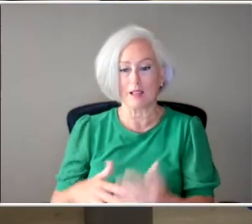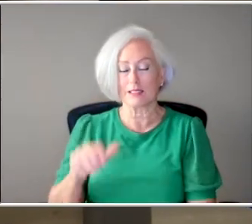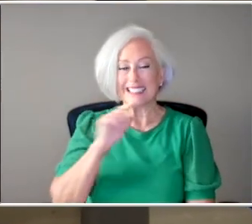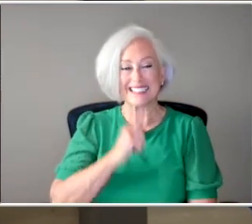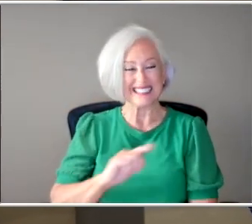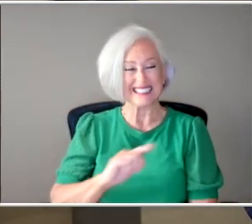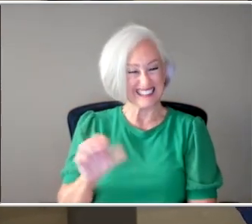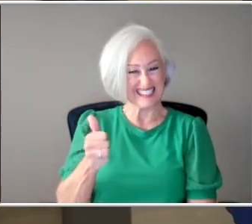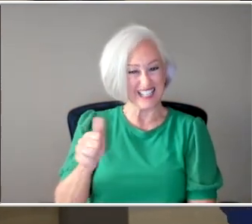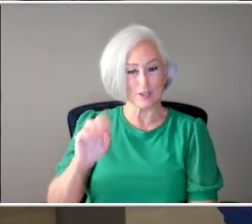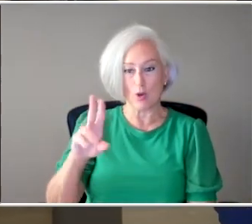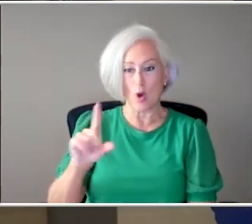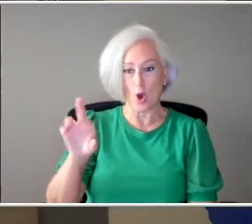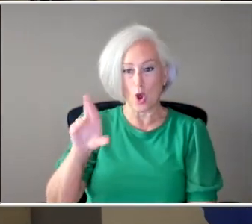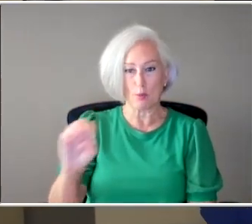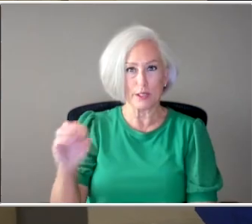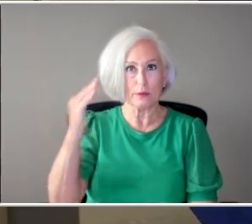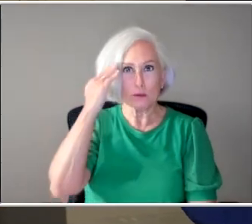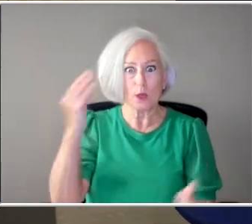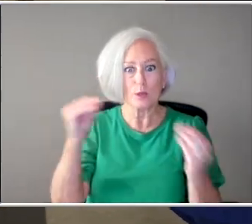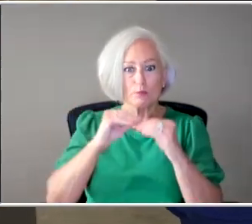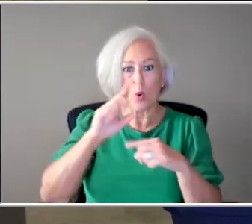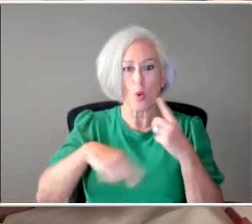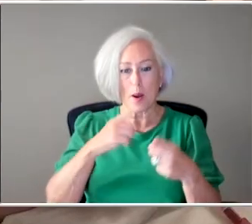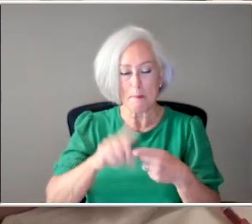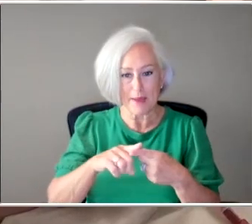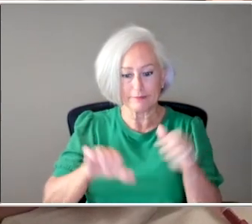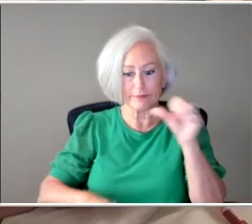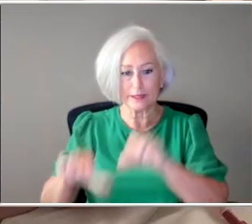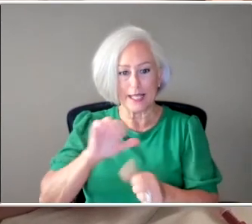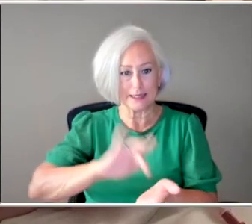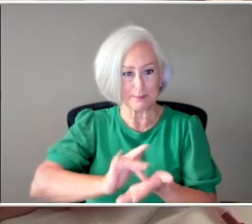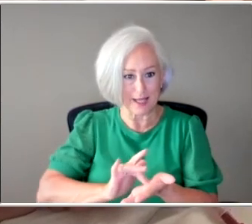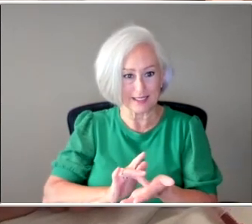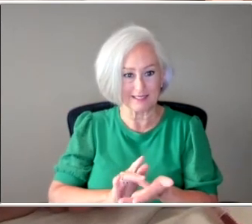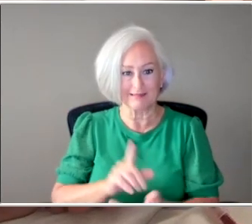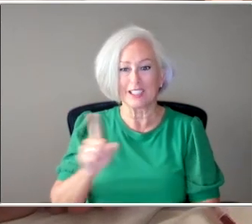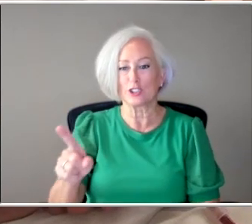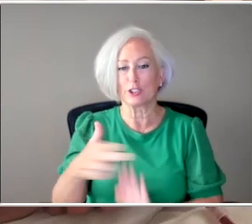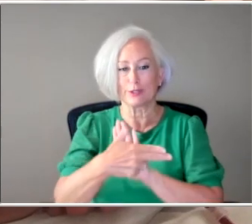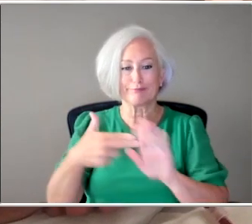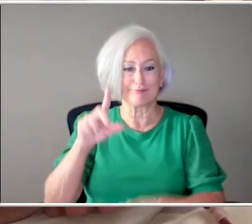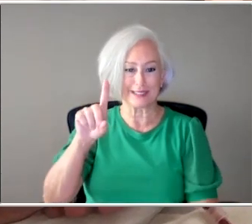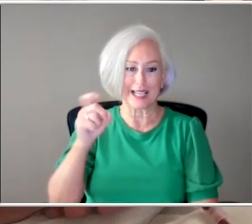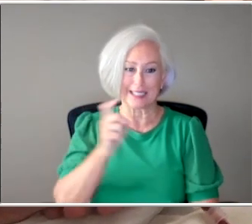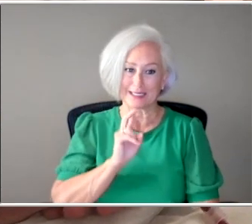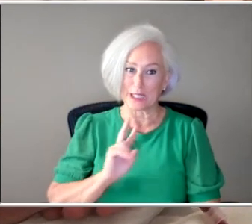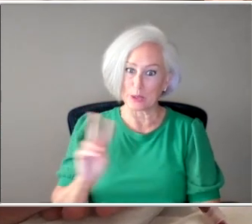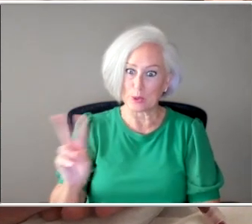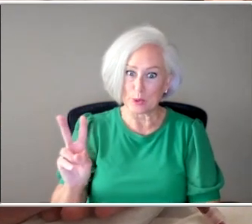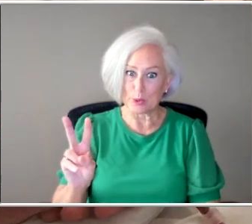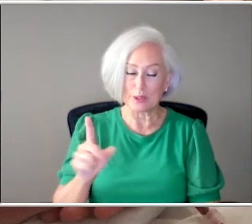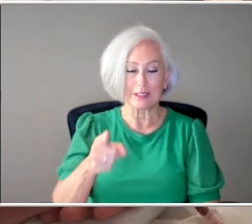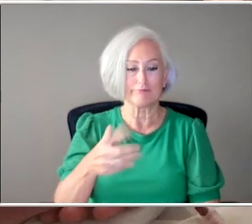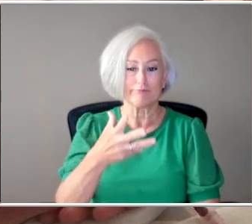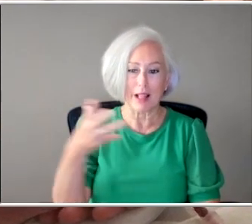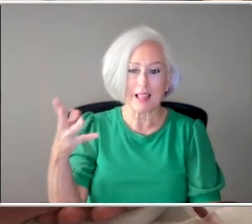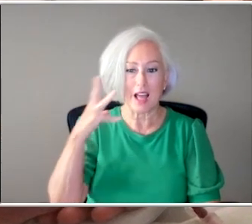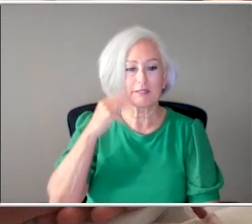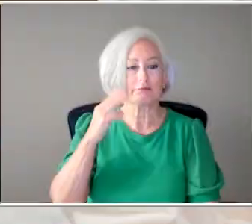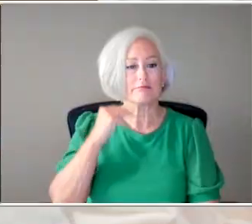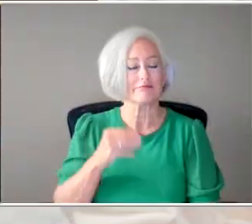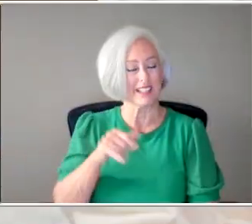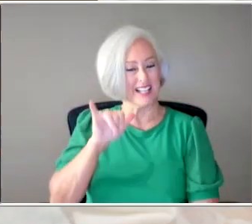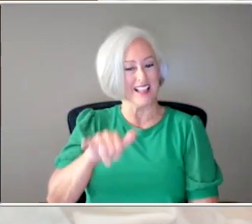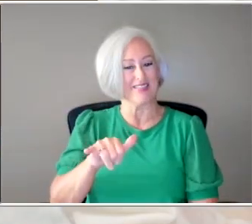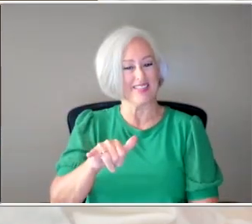should. When I was 2.5, I got diagnosed with it. She's had plenty of first-hand experience. It's about 8.5 hours